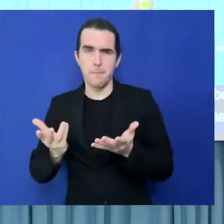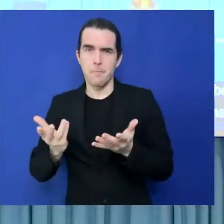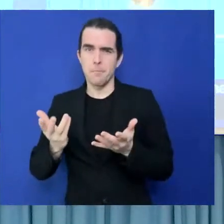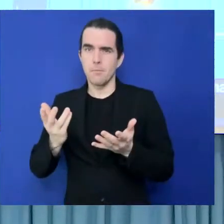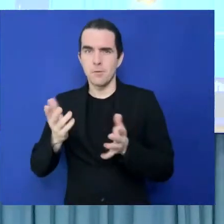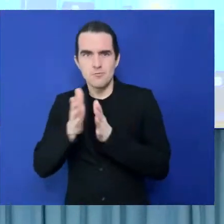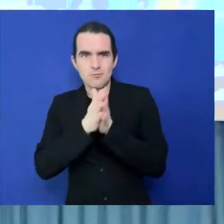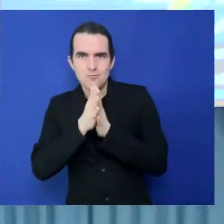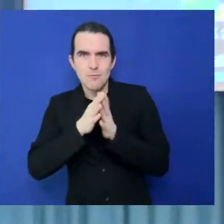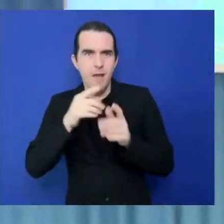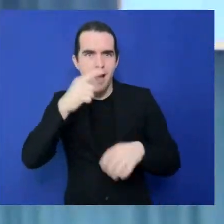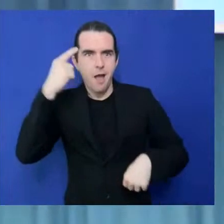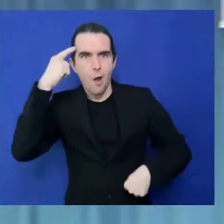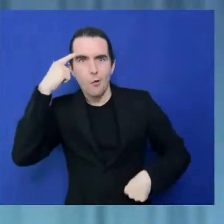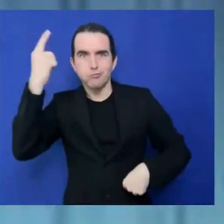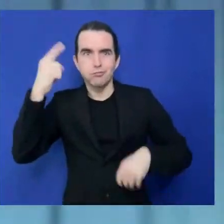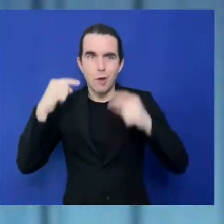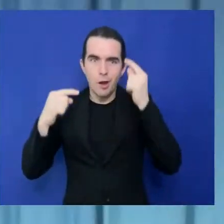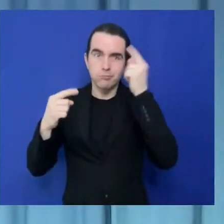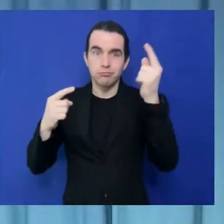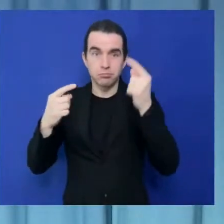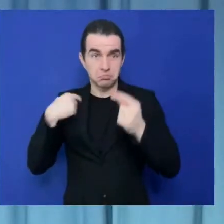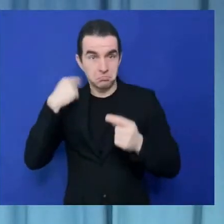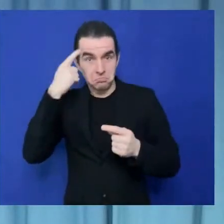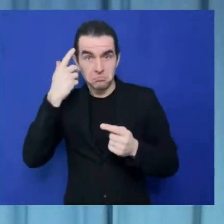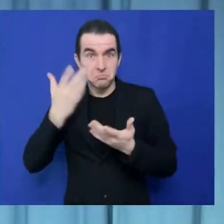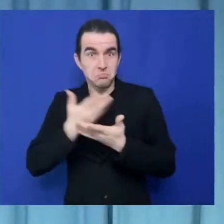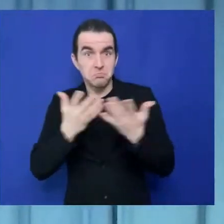days. Now, before I go on to introduce our